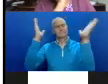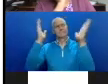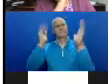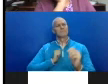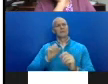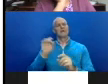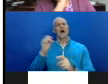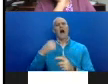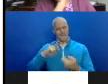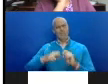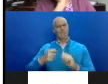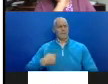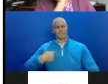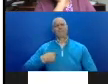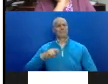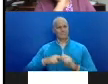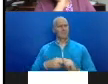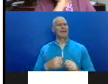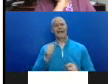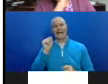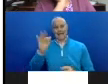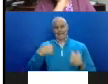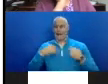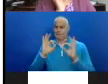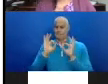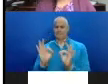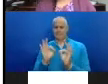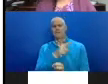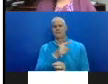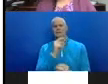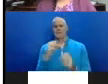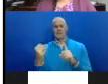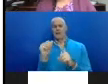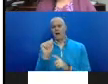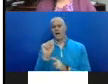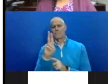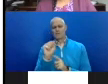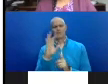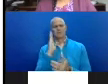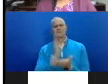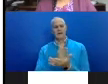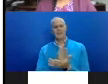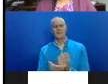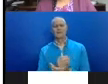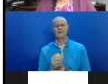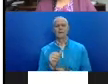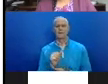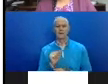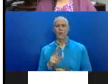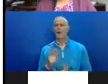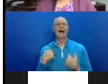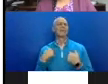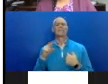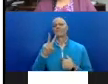the problem, he would stop the abuse if I wasn't such a problem. That's like her being, or her being only a victim and